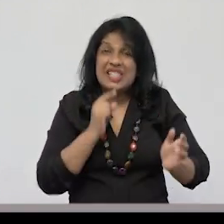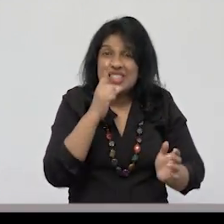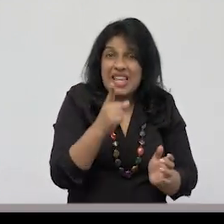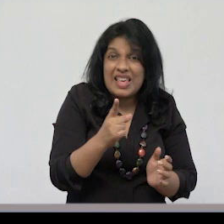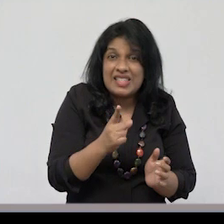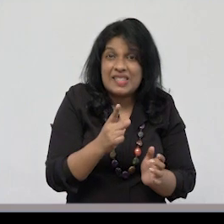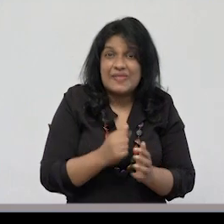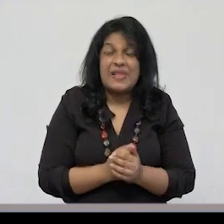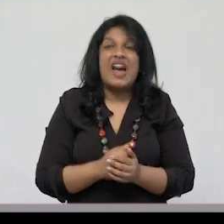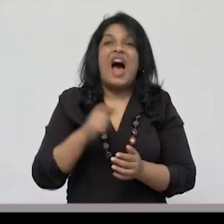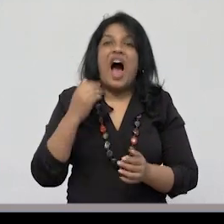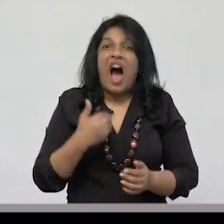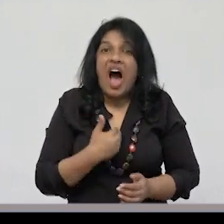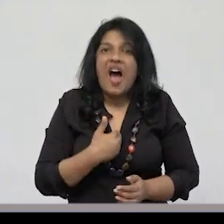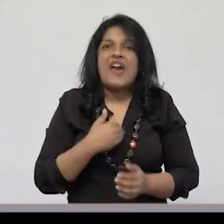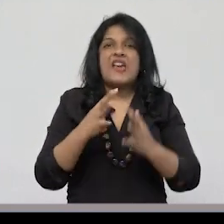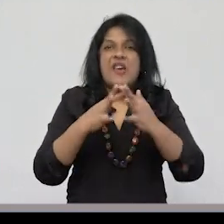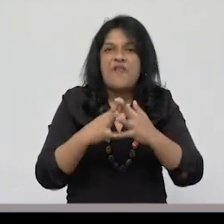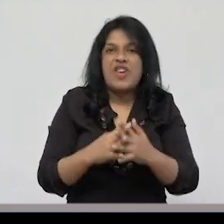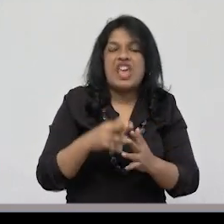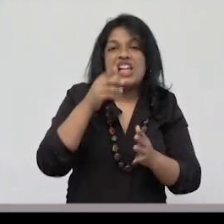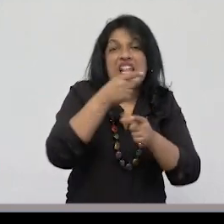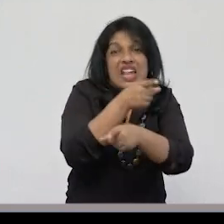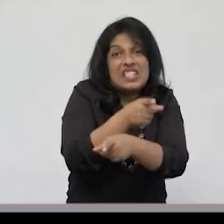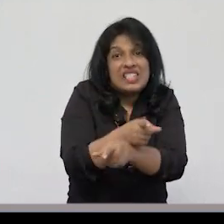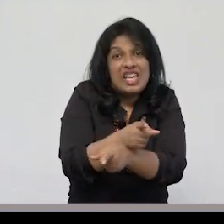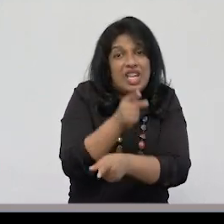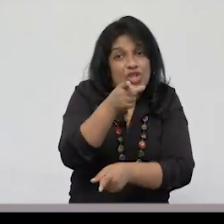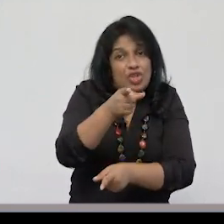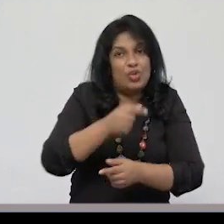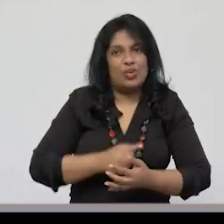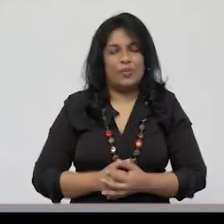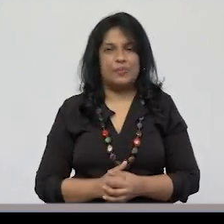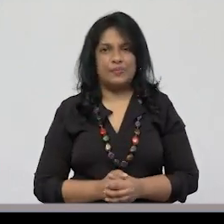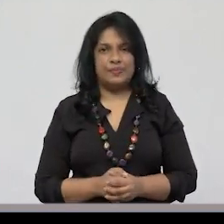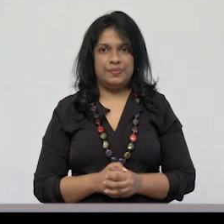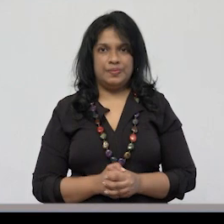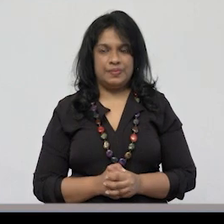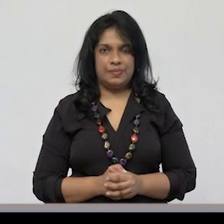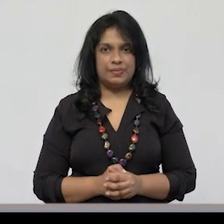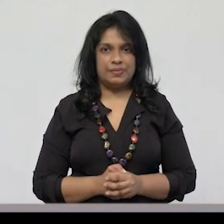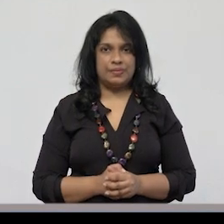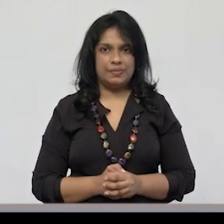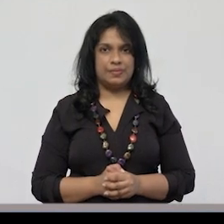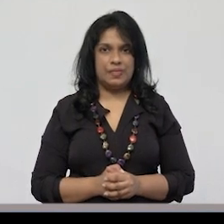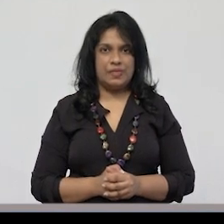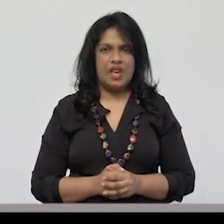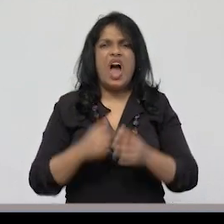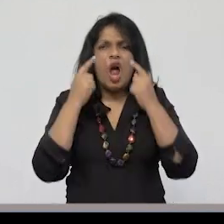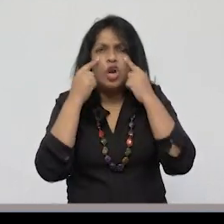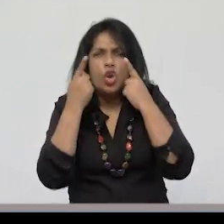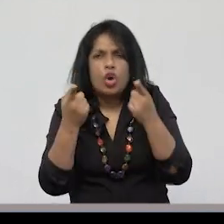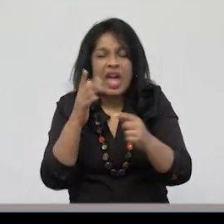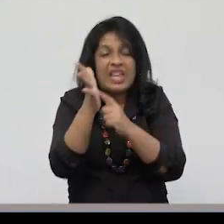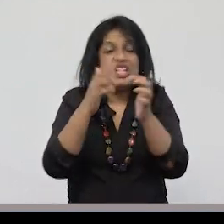Jesus. Watch how he did it. See how he balanced his life. and how sanity came into what he